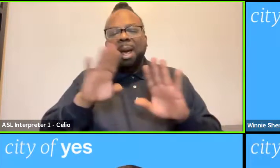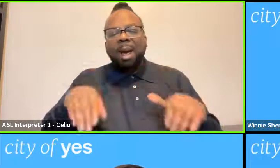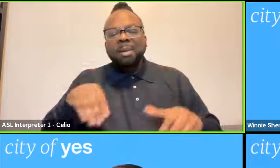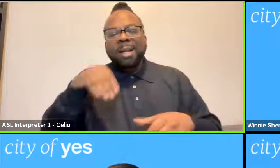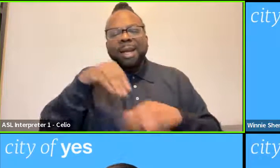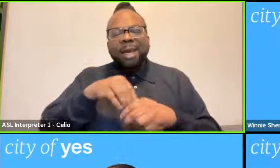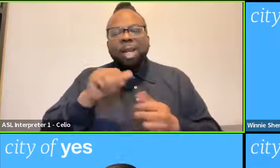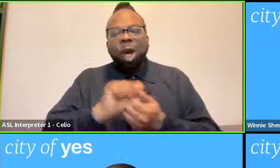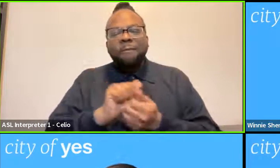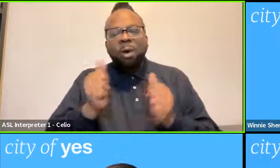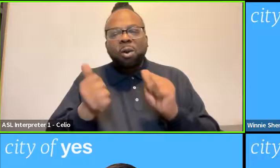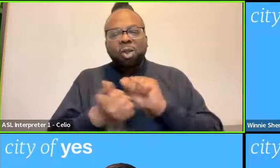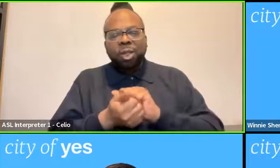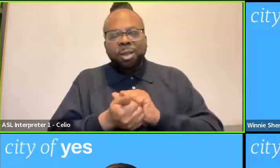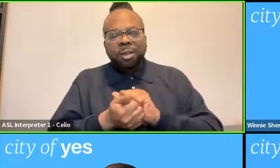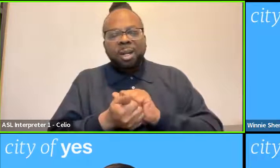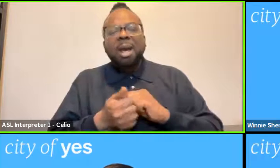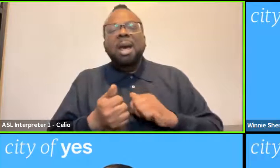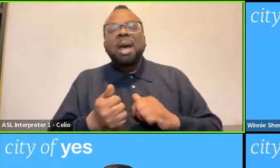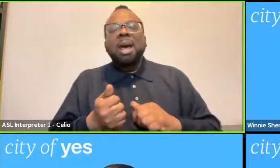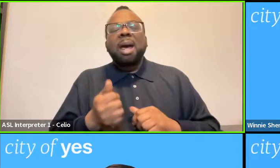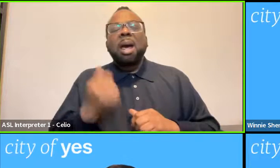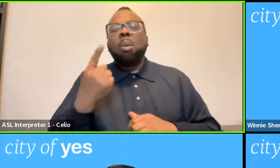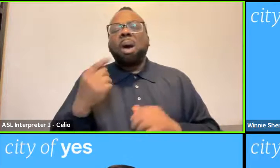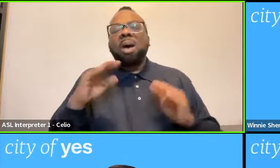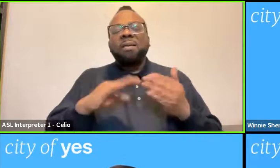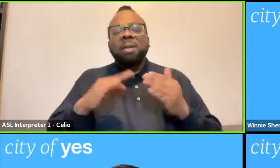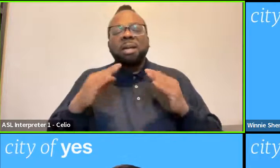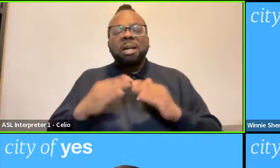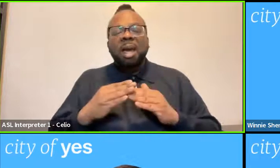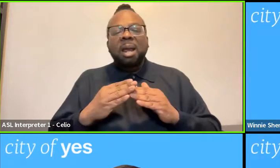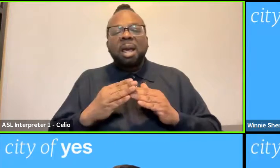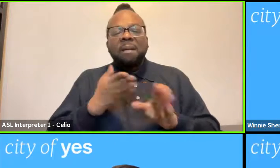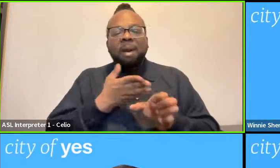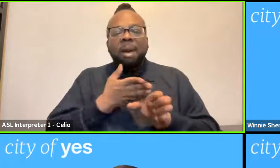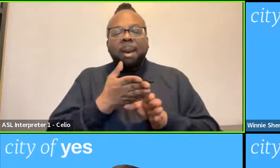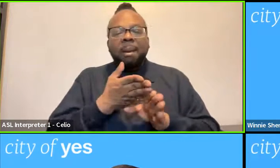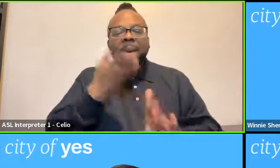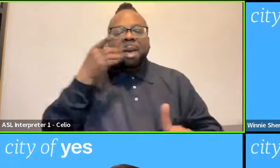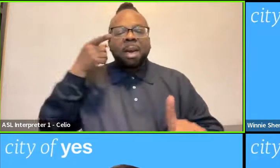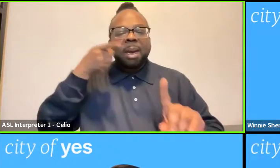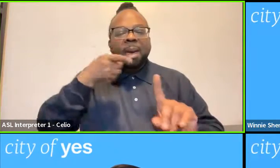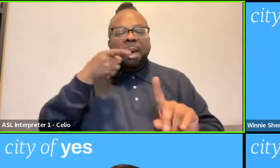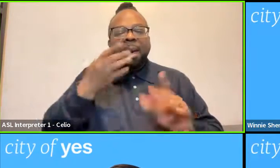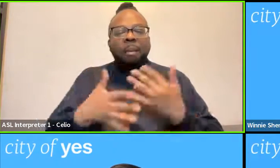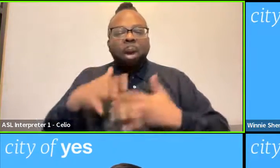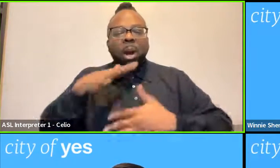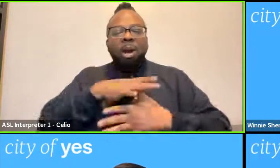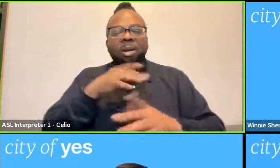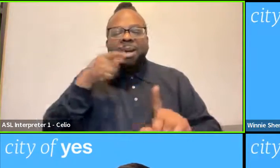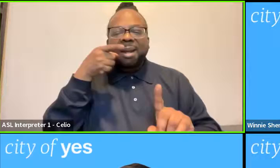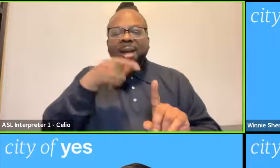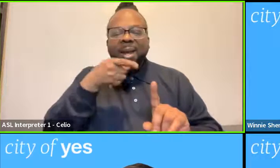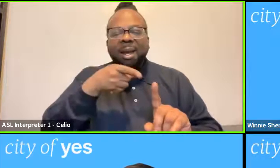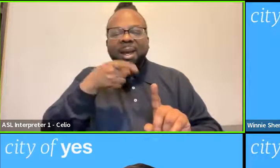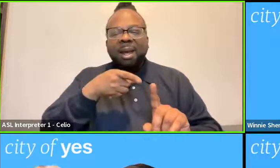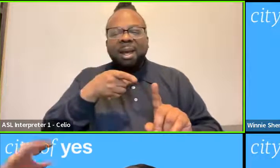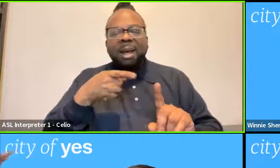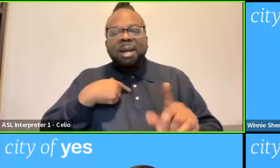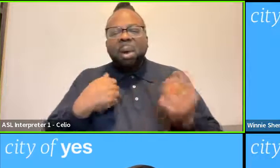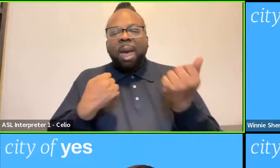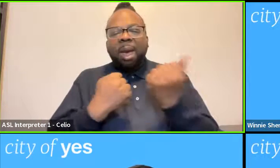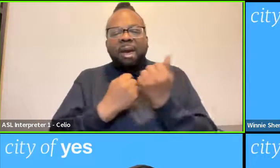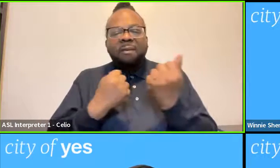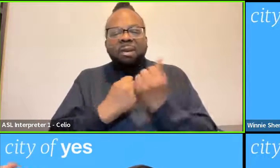conversions. And that's why one of the city's main legislative priorities right now, as we speak, is to advocate for